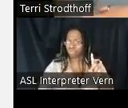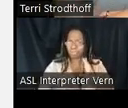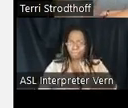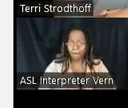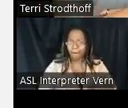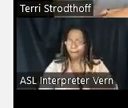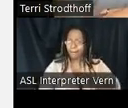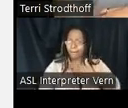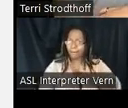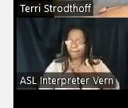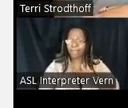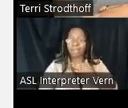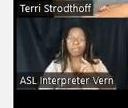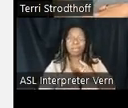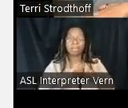we're taking this approach